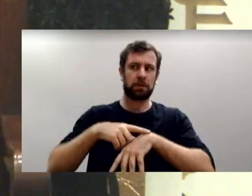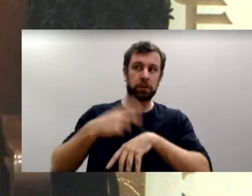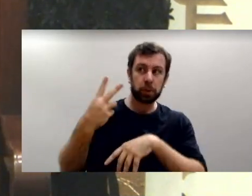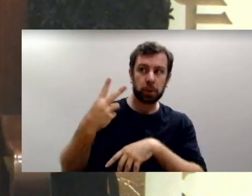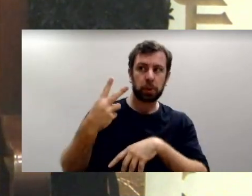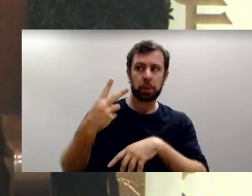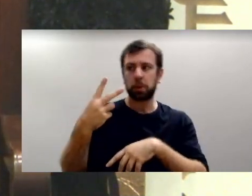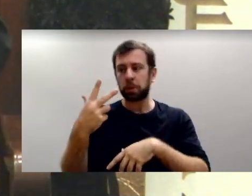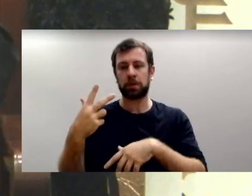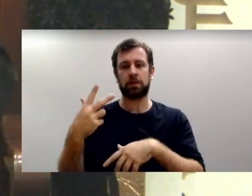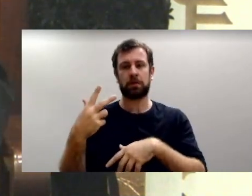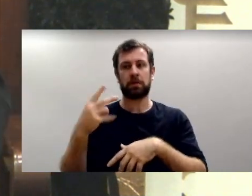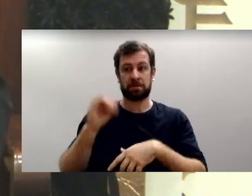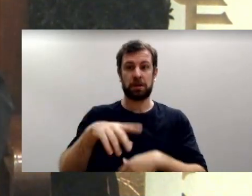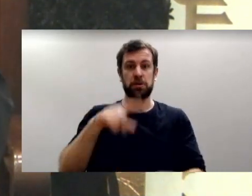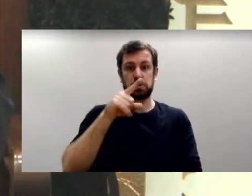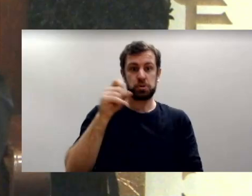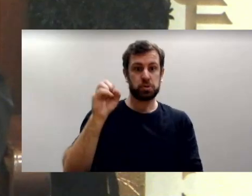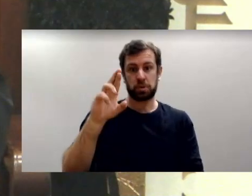Zohr is 4.